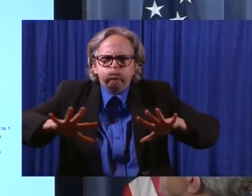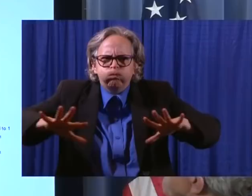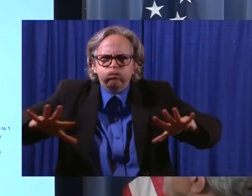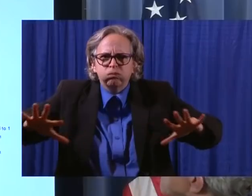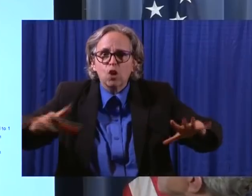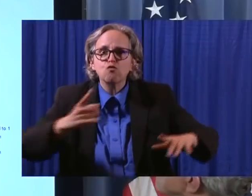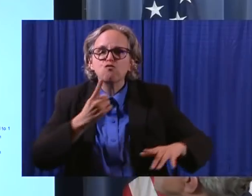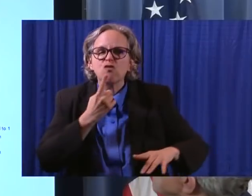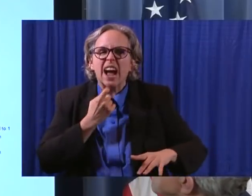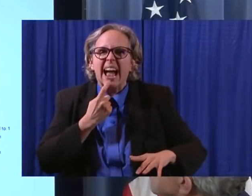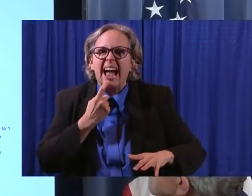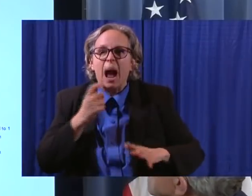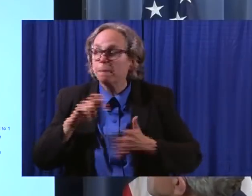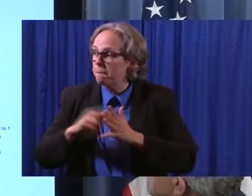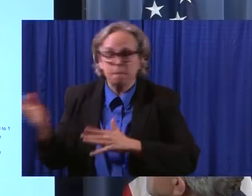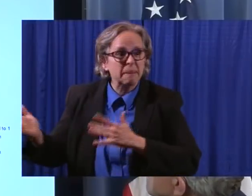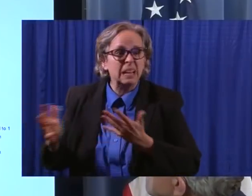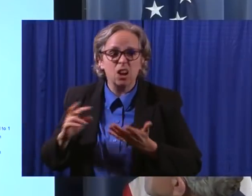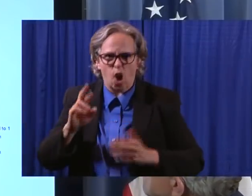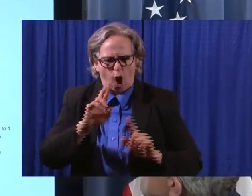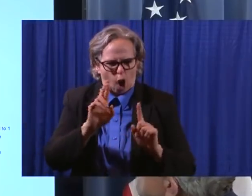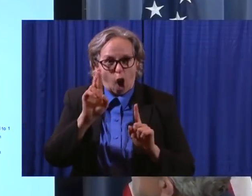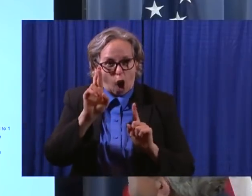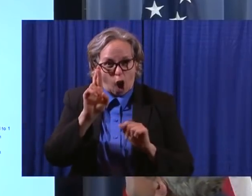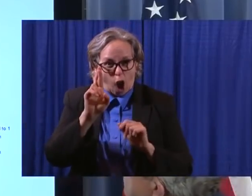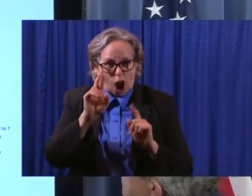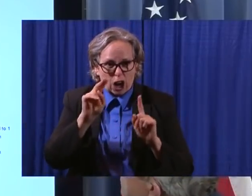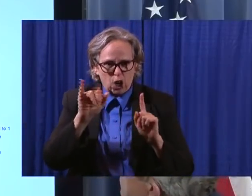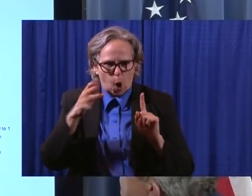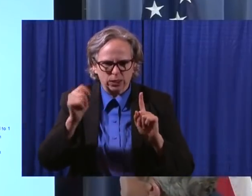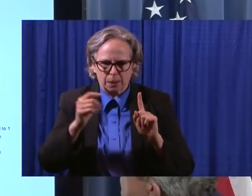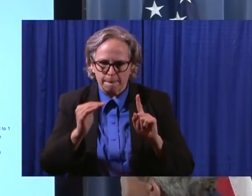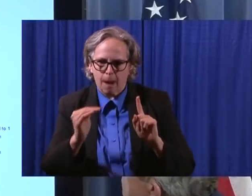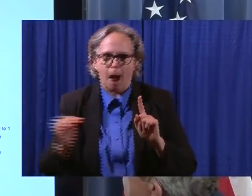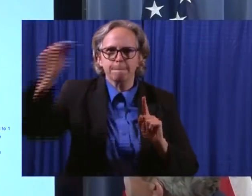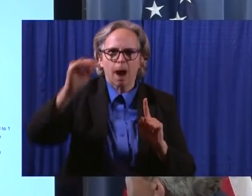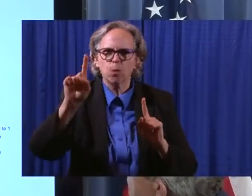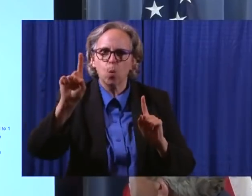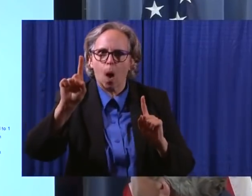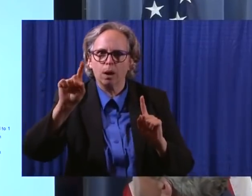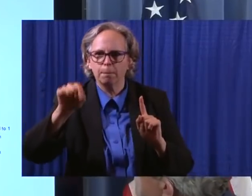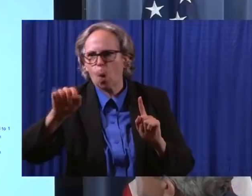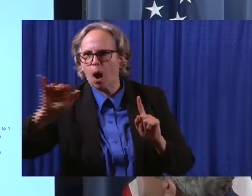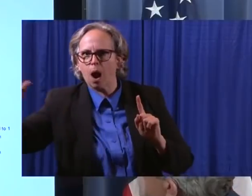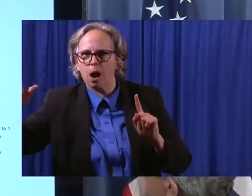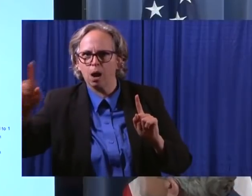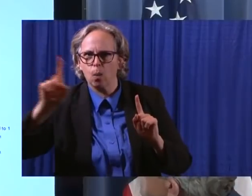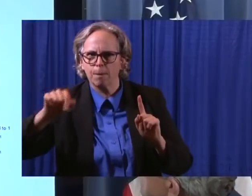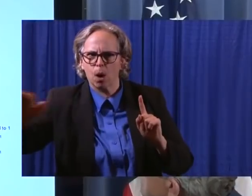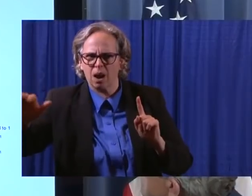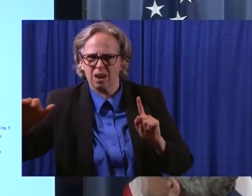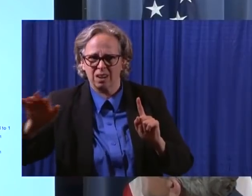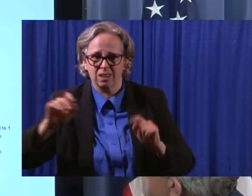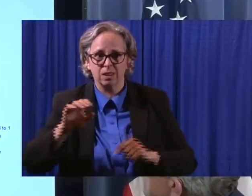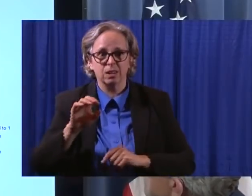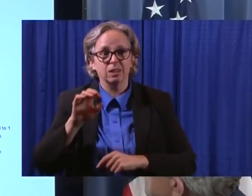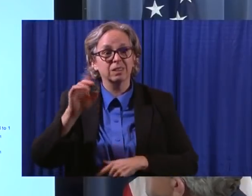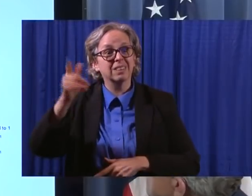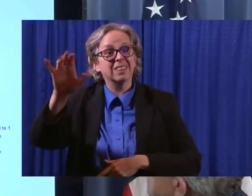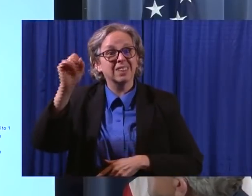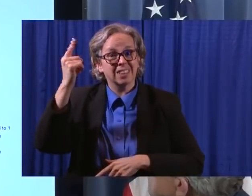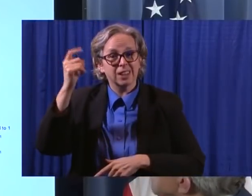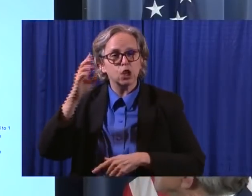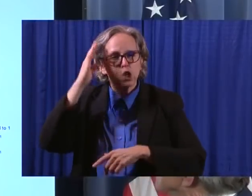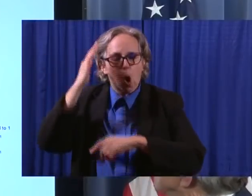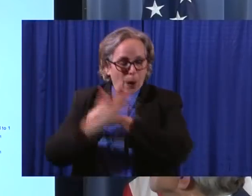is significantly above 1. To the north of us in Ohio is Butler County, and to the east is Claremont County, just